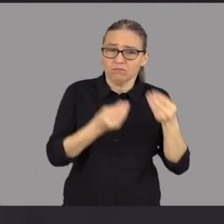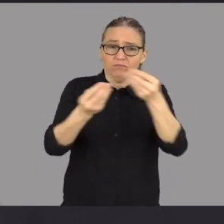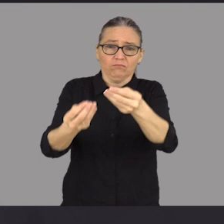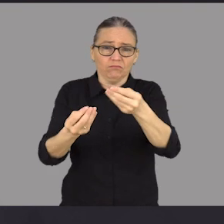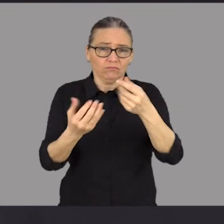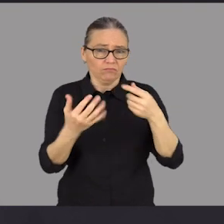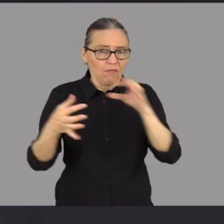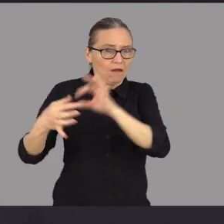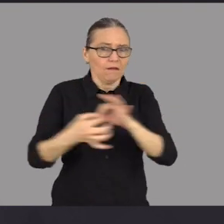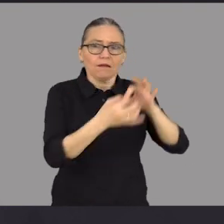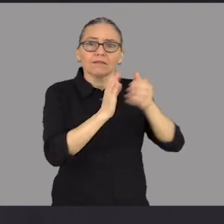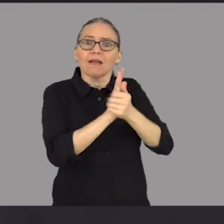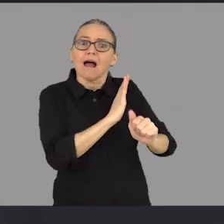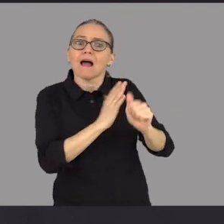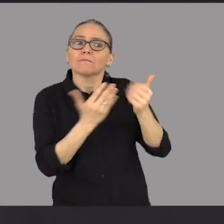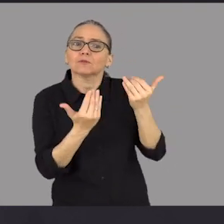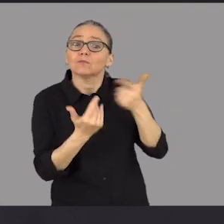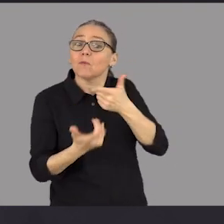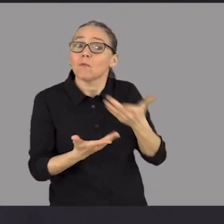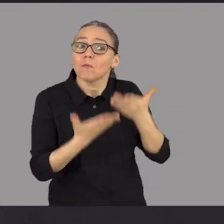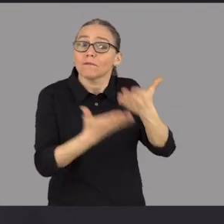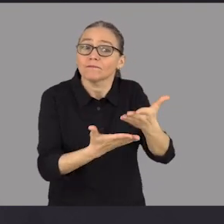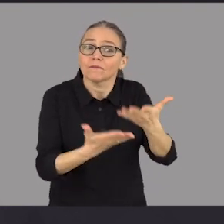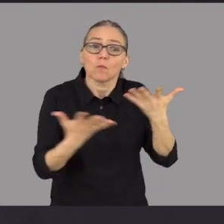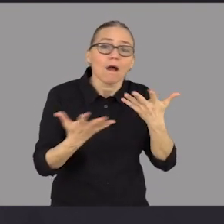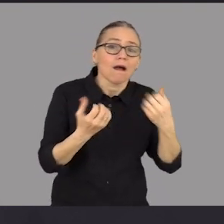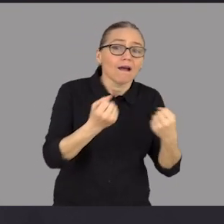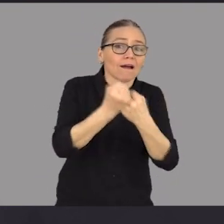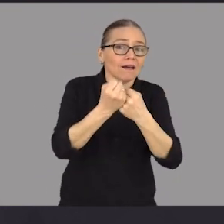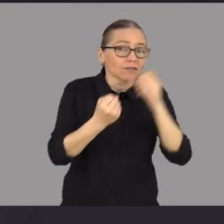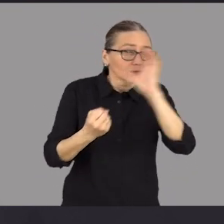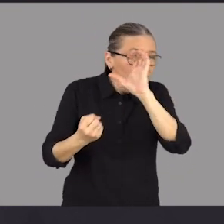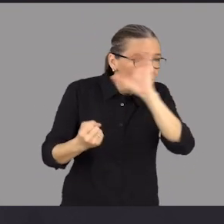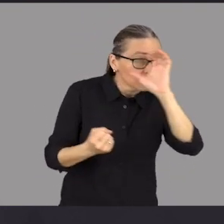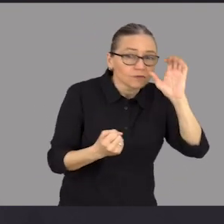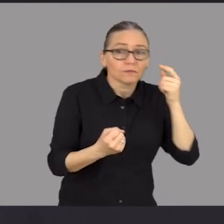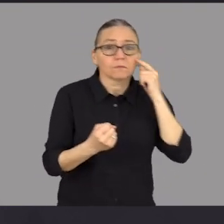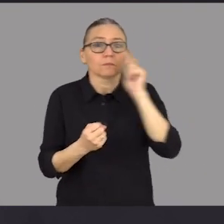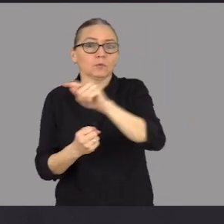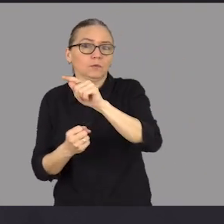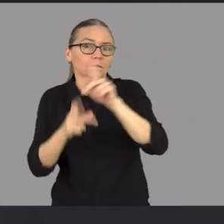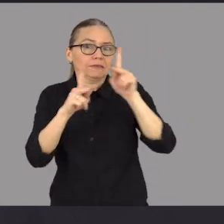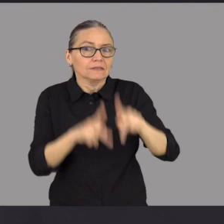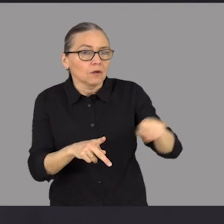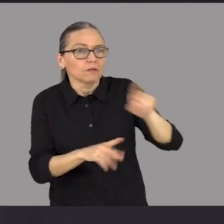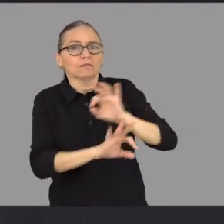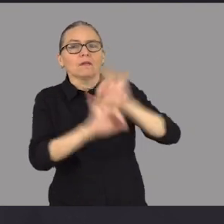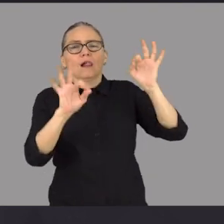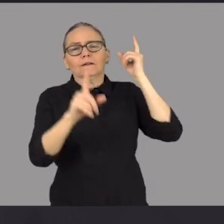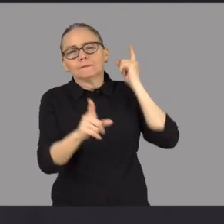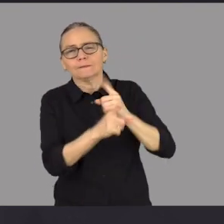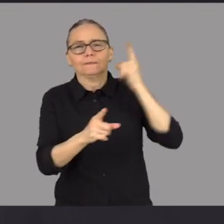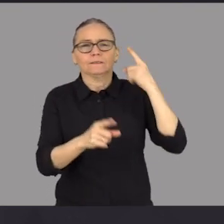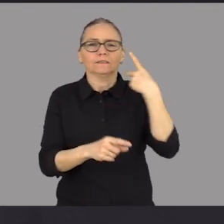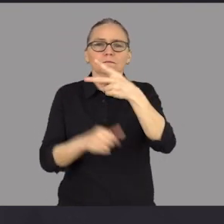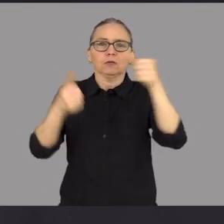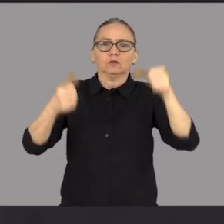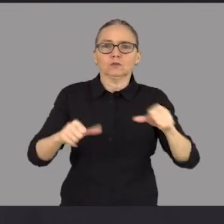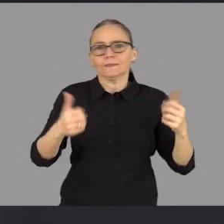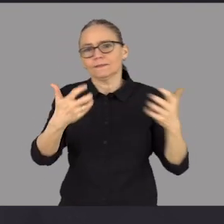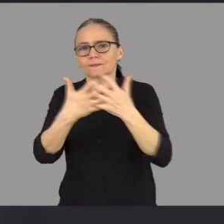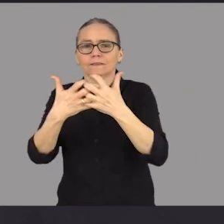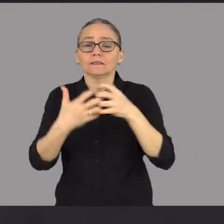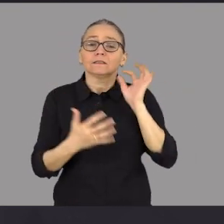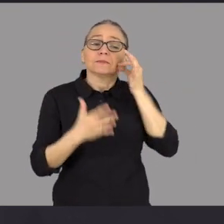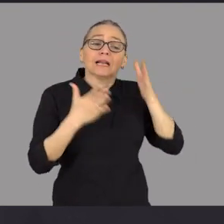And last but not least, you may also consider connecting with your local supported employment professionals for resources and